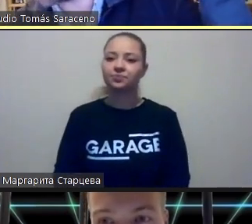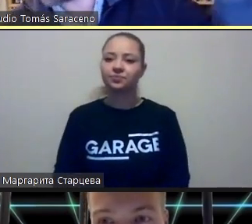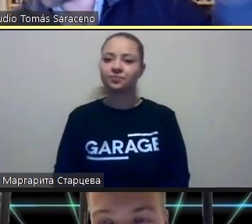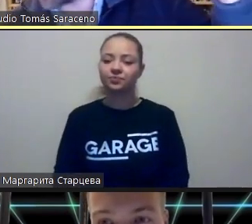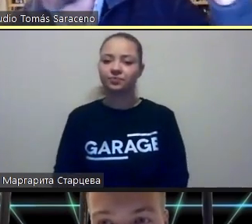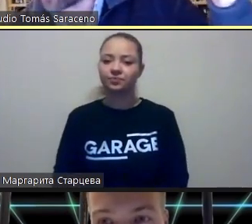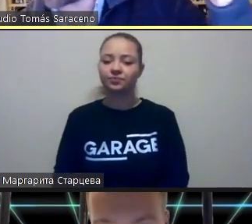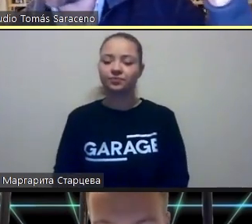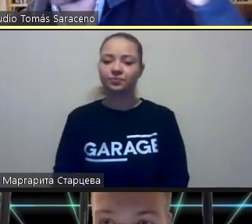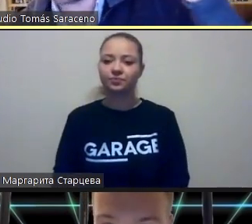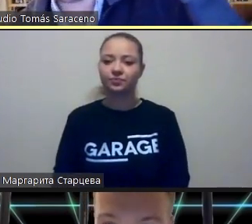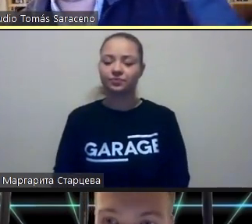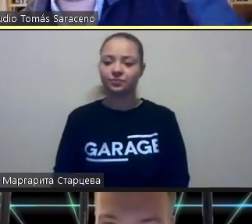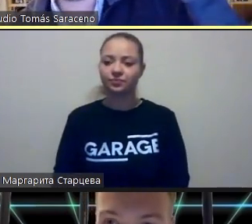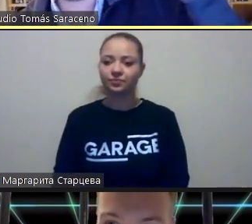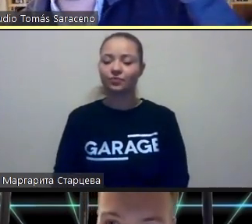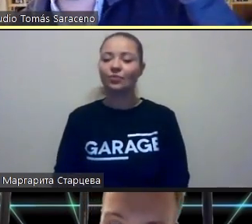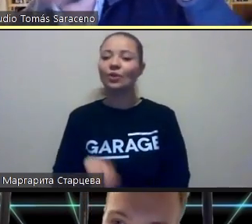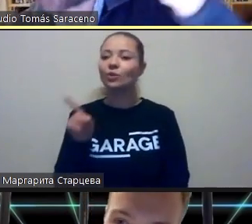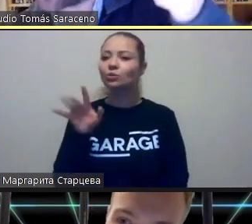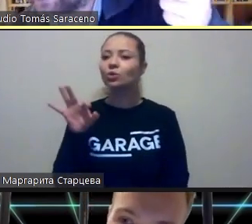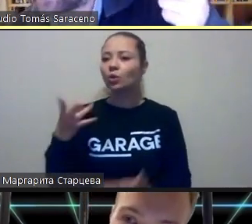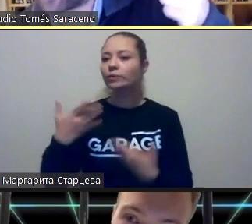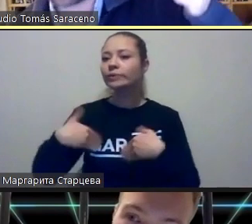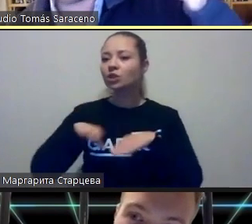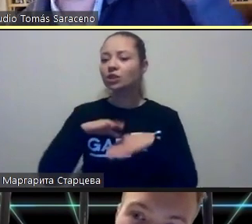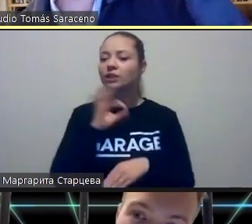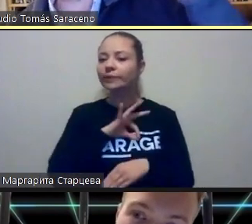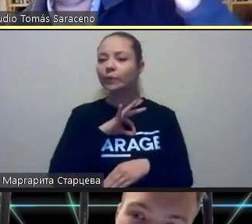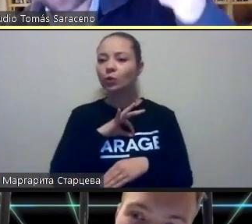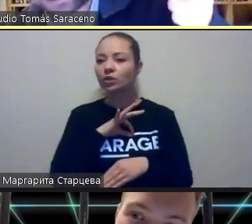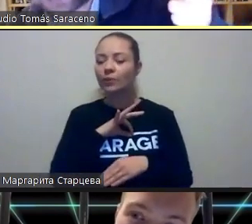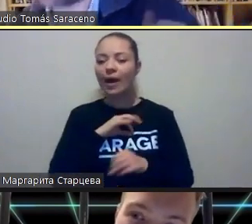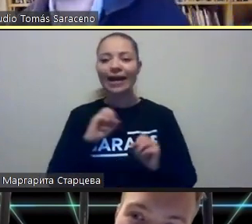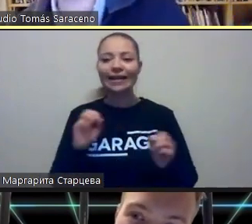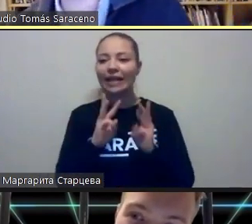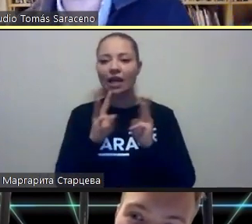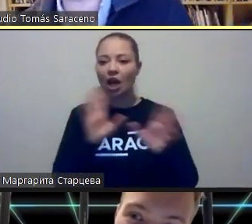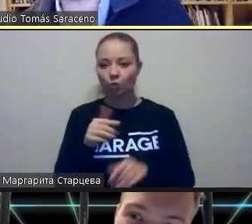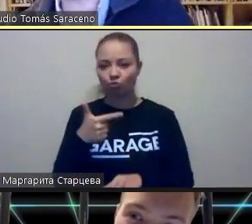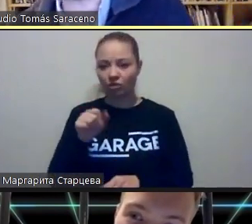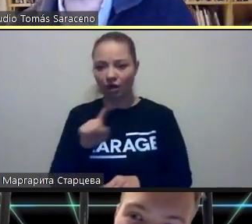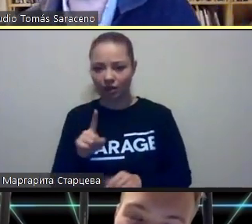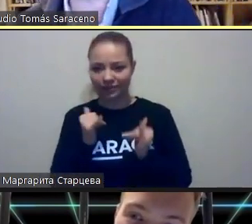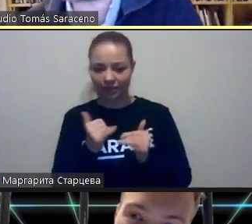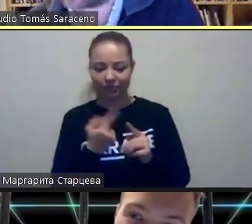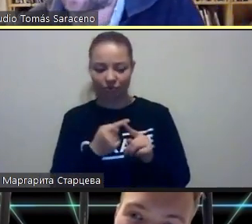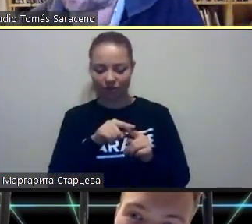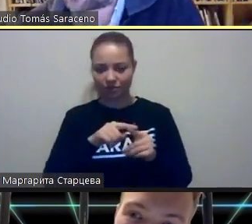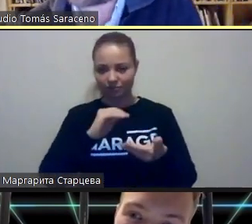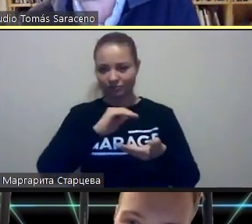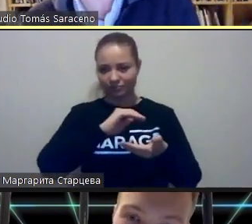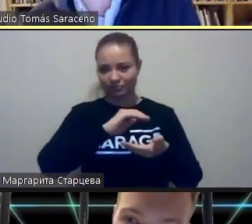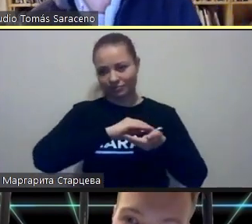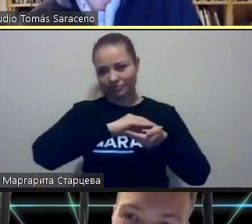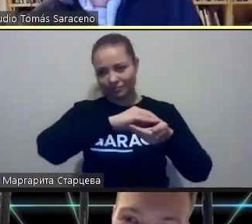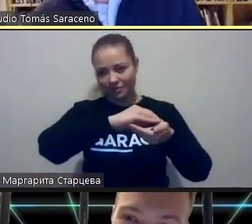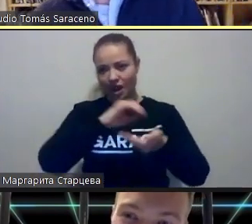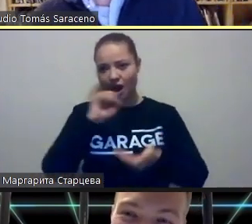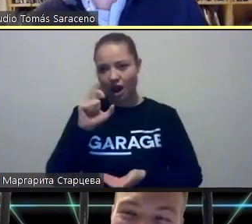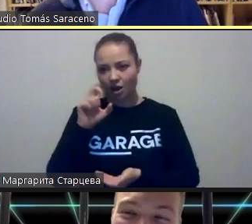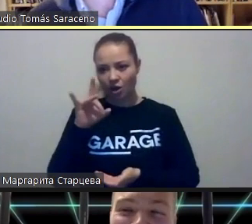hydrogen is quite flammable, not helium, but that humanity was not yet ready